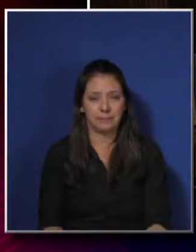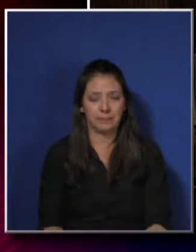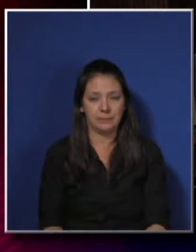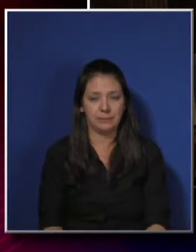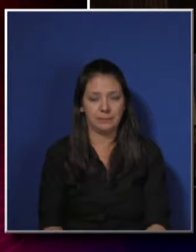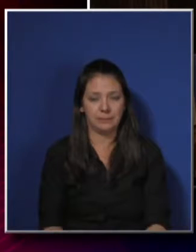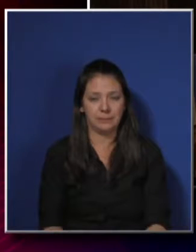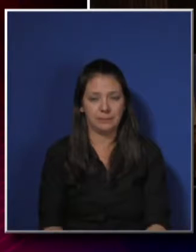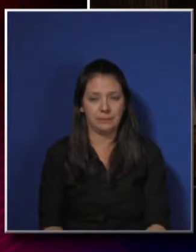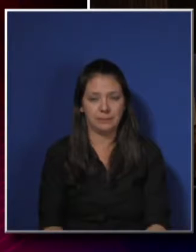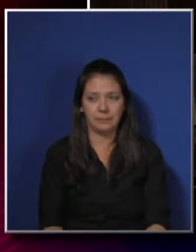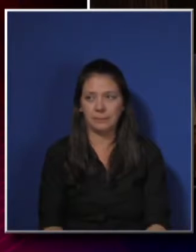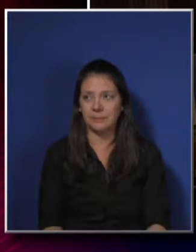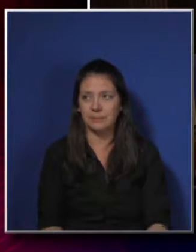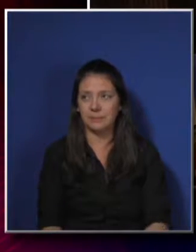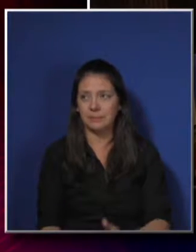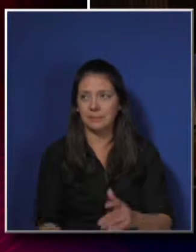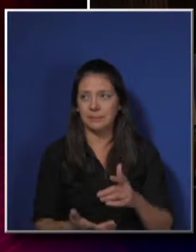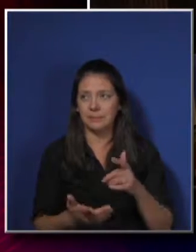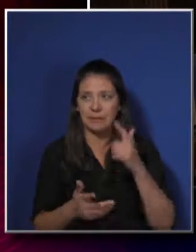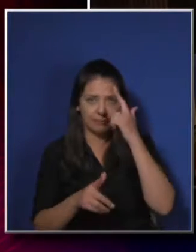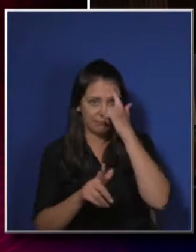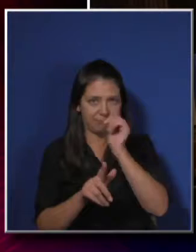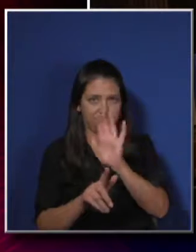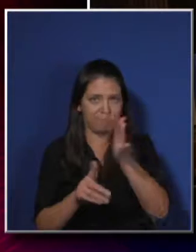I'll leave that one up to you.